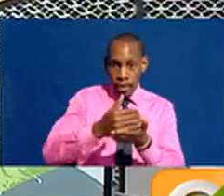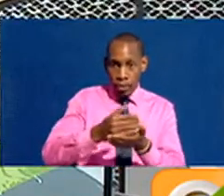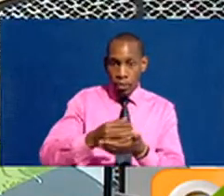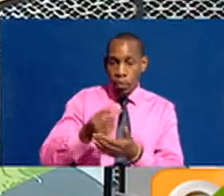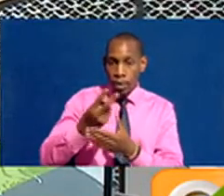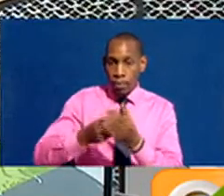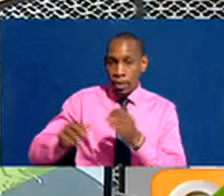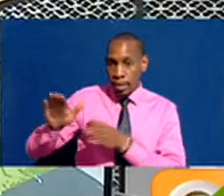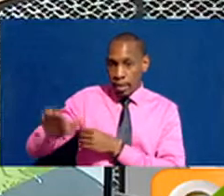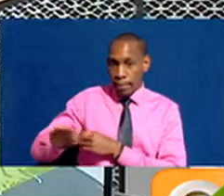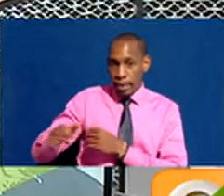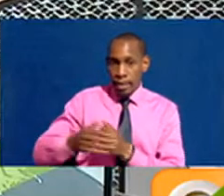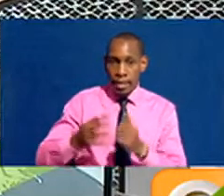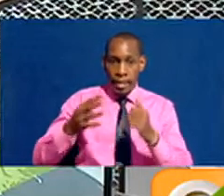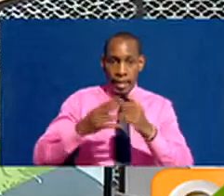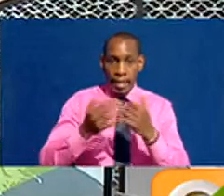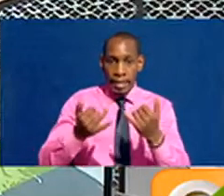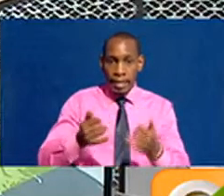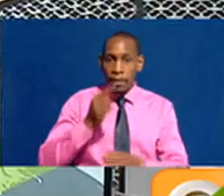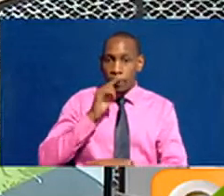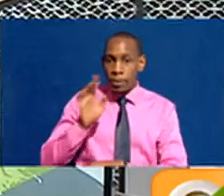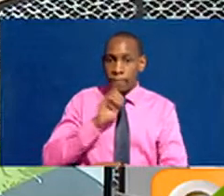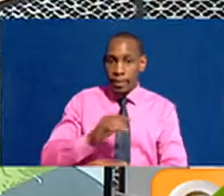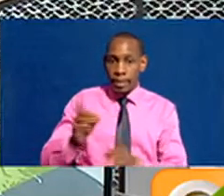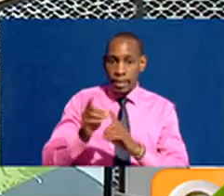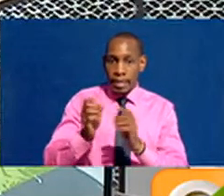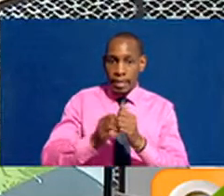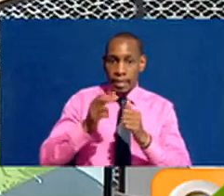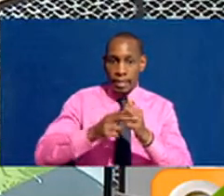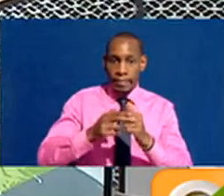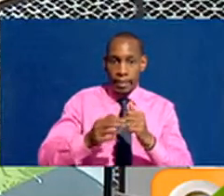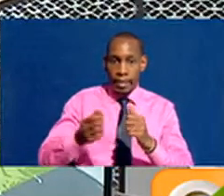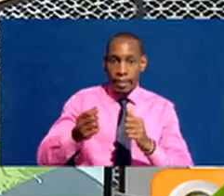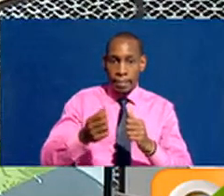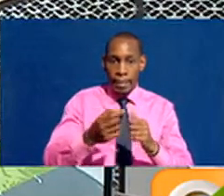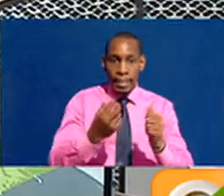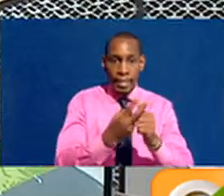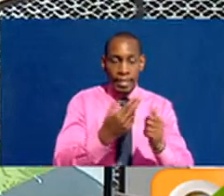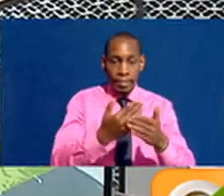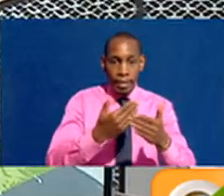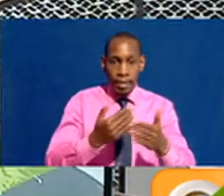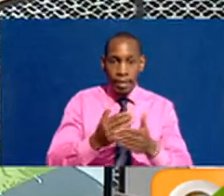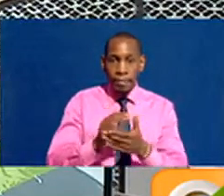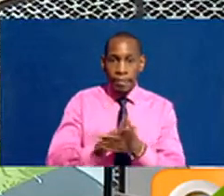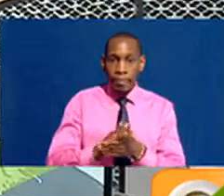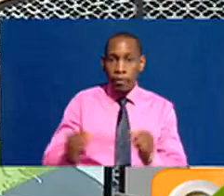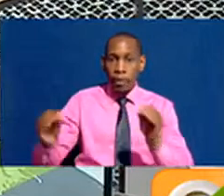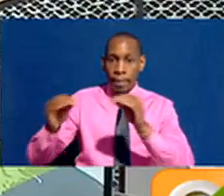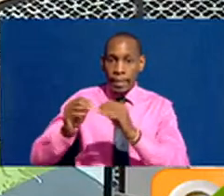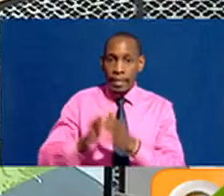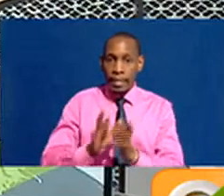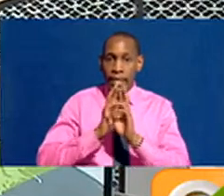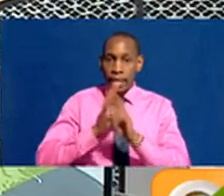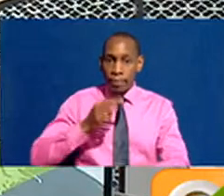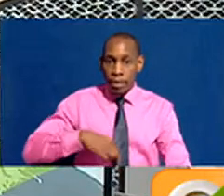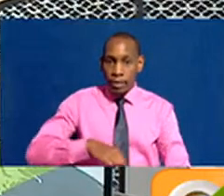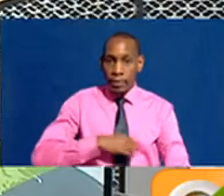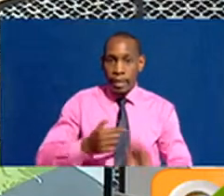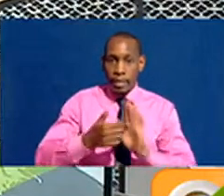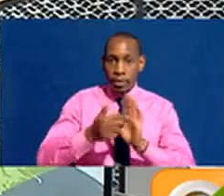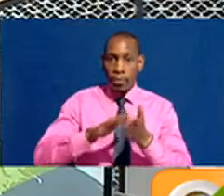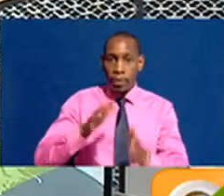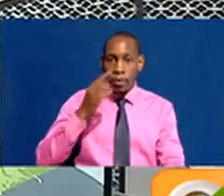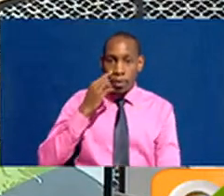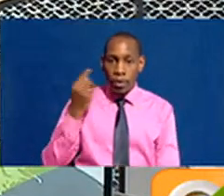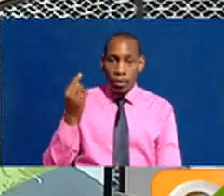two chambers. The 9 will now be sworn in on the 17th of next month ahead of their sittings. Stephen Leto now